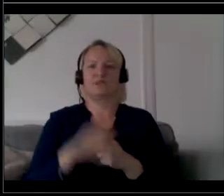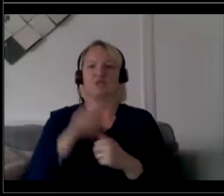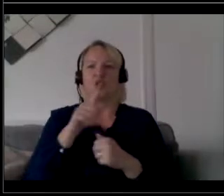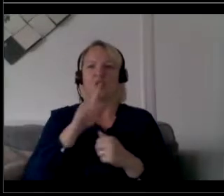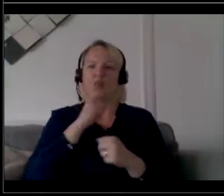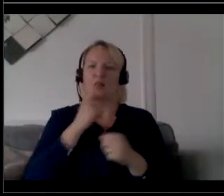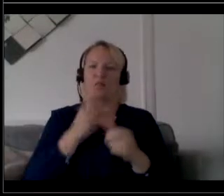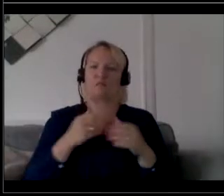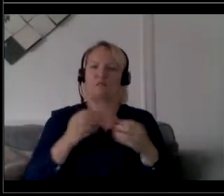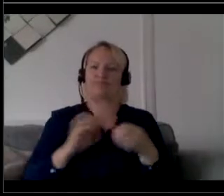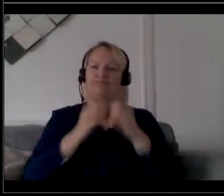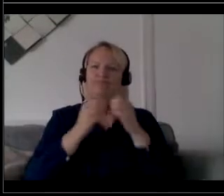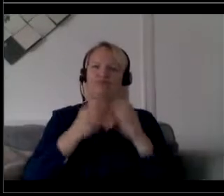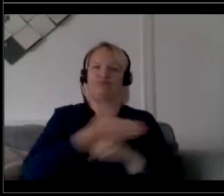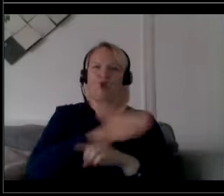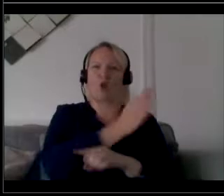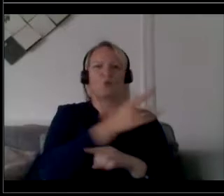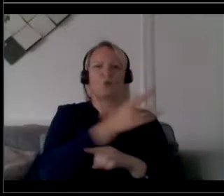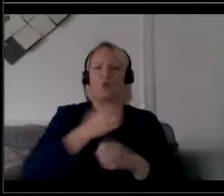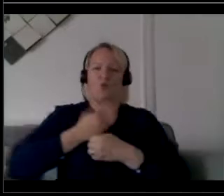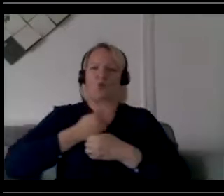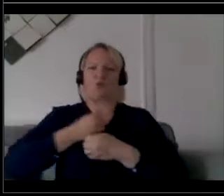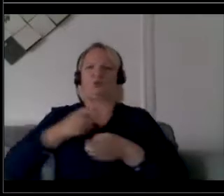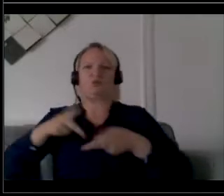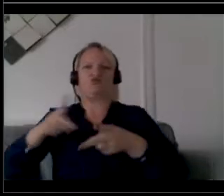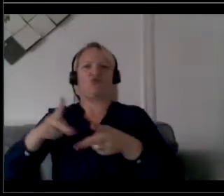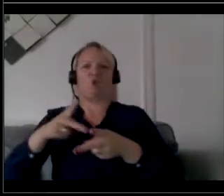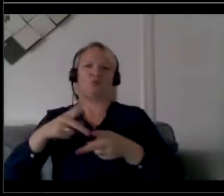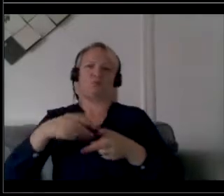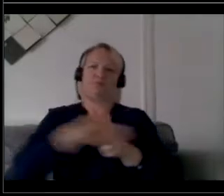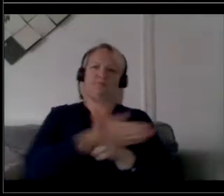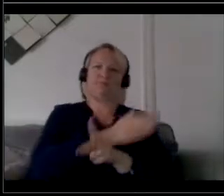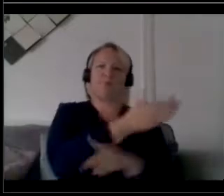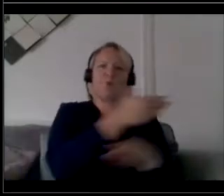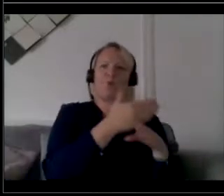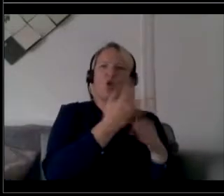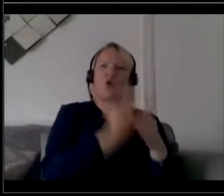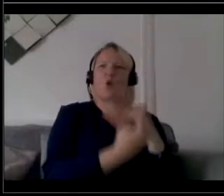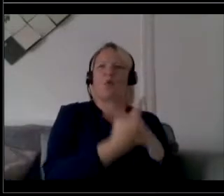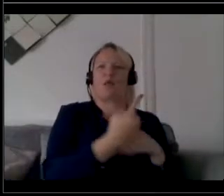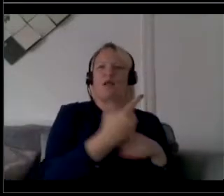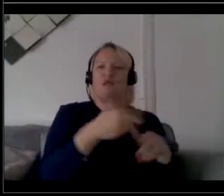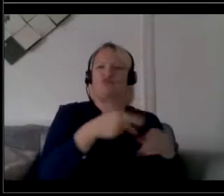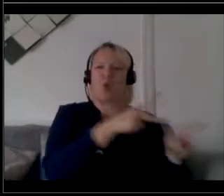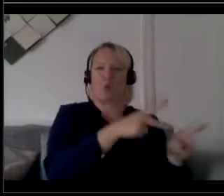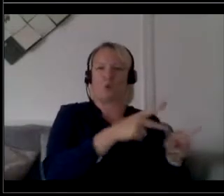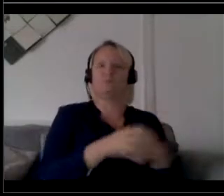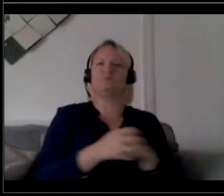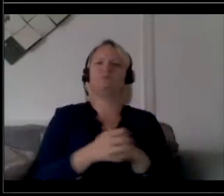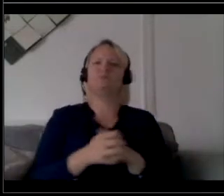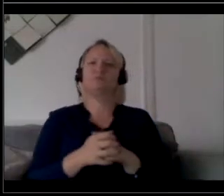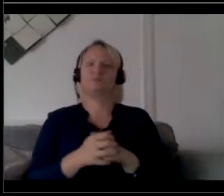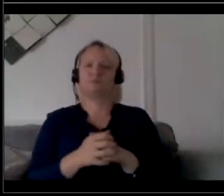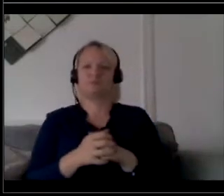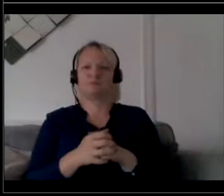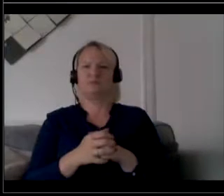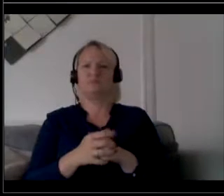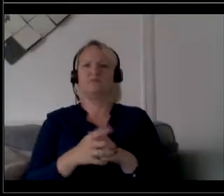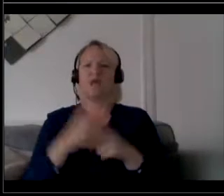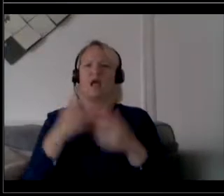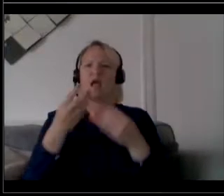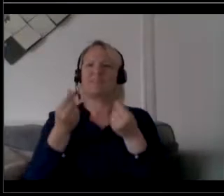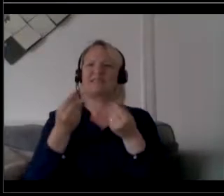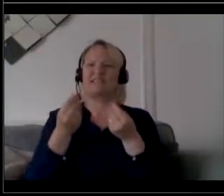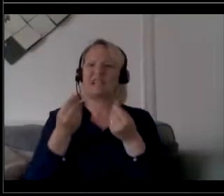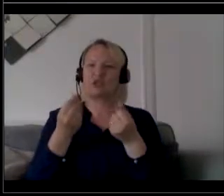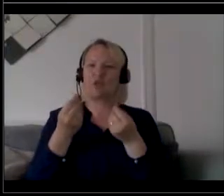than onto the local roads. Our proposals also would allow for the excavated material and